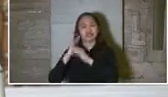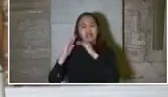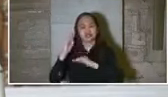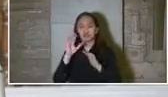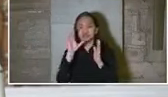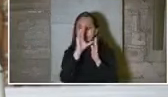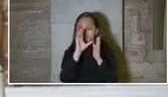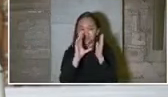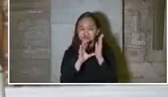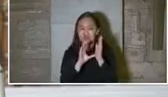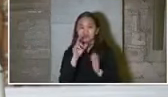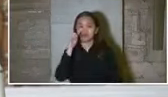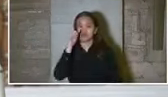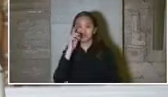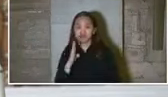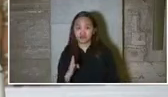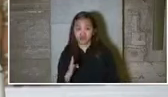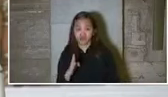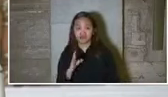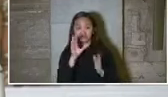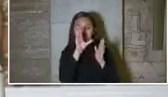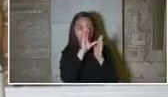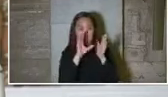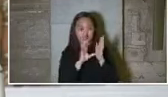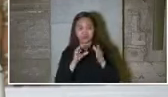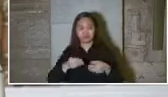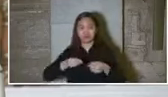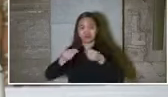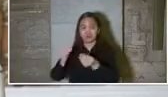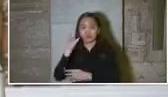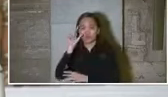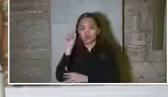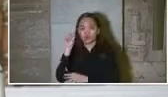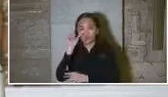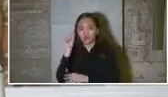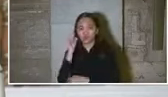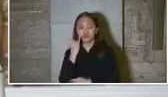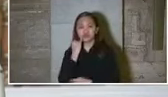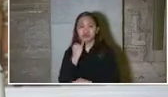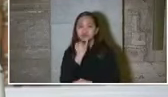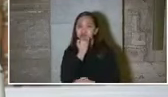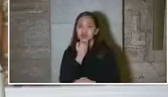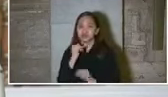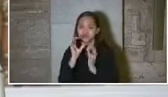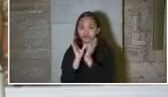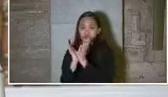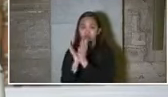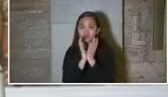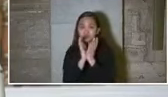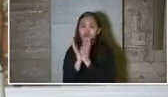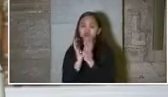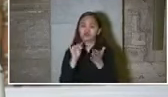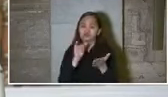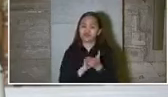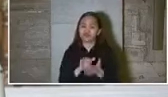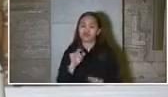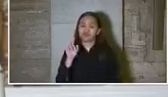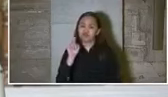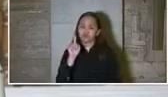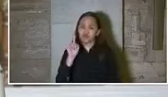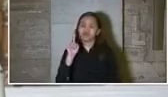the commandments was given to Moses and the Israelite community, that is one of